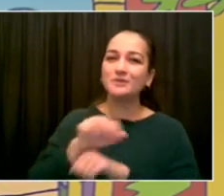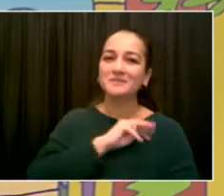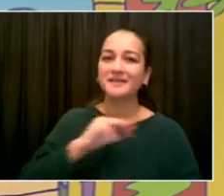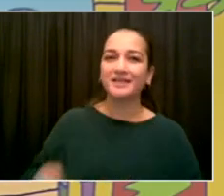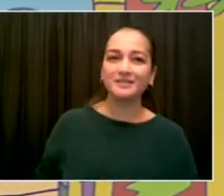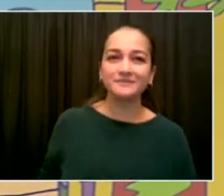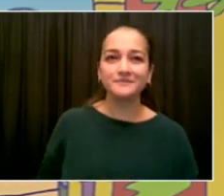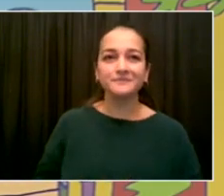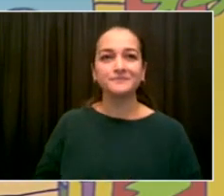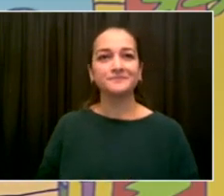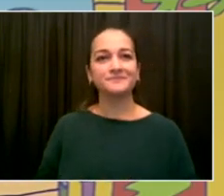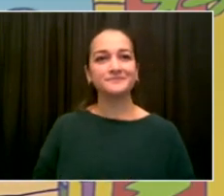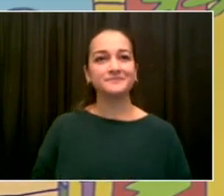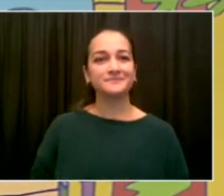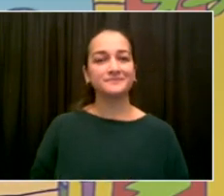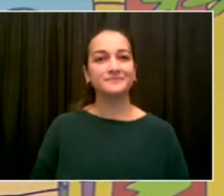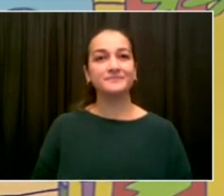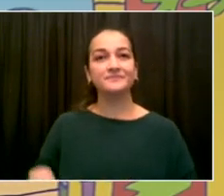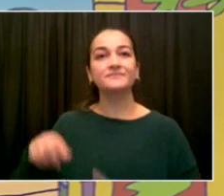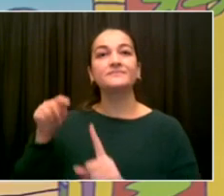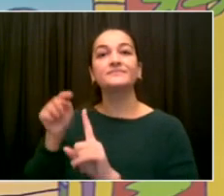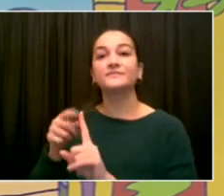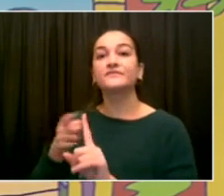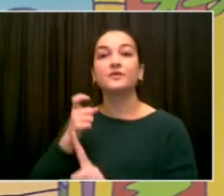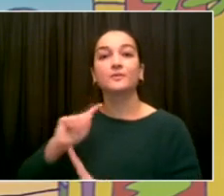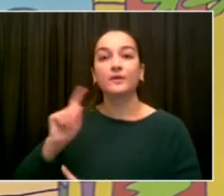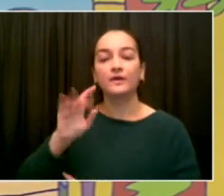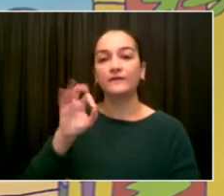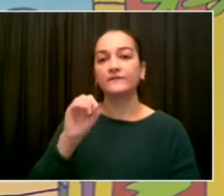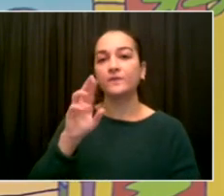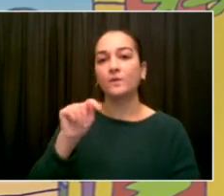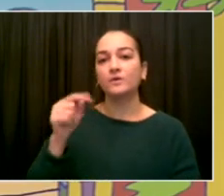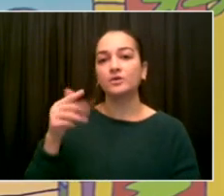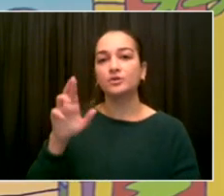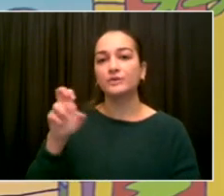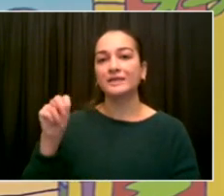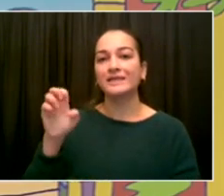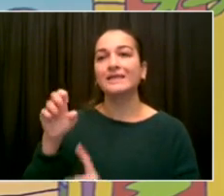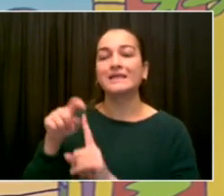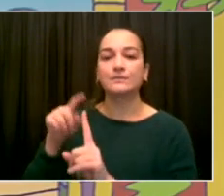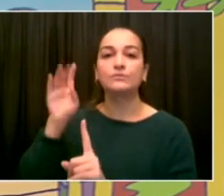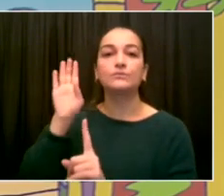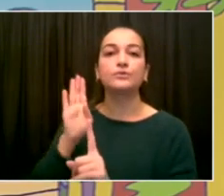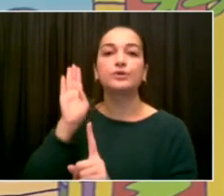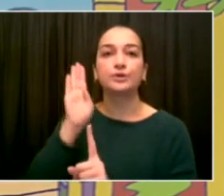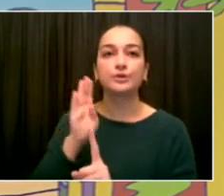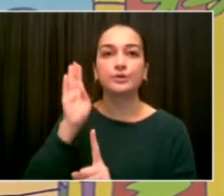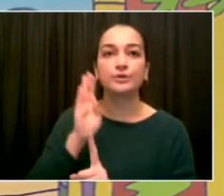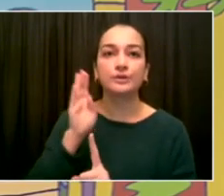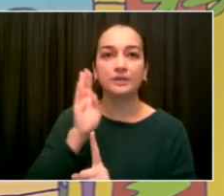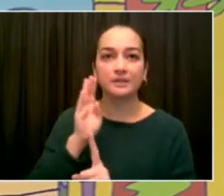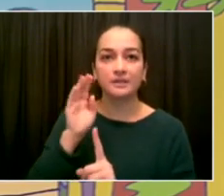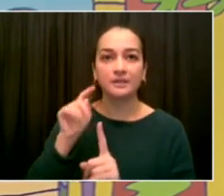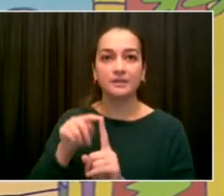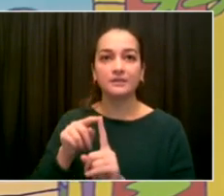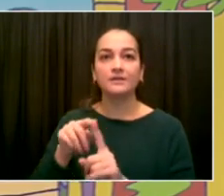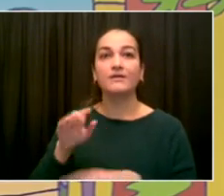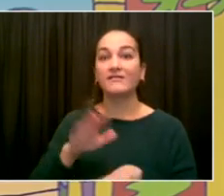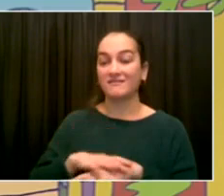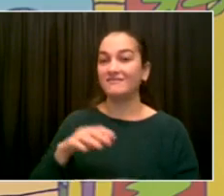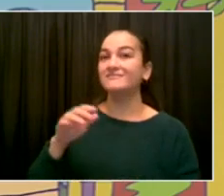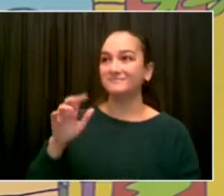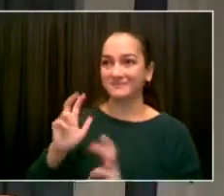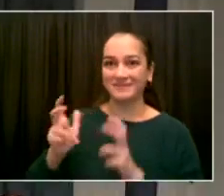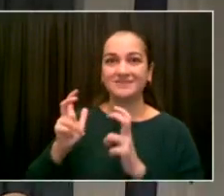New York Knicks. Power forward and center, helped lead the Knicks to victory over Philly last night. Congratulations and welcome,